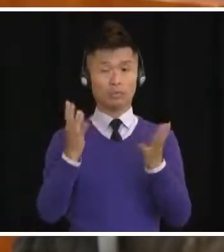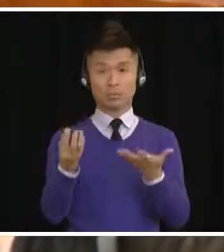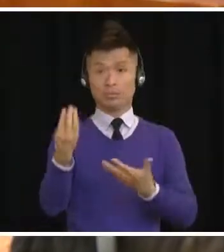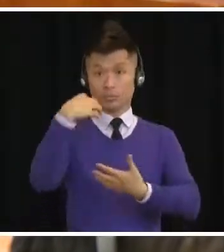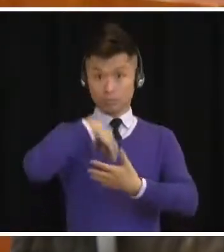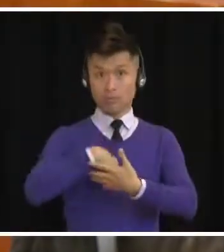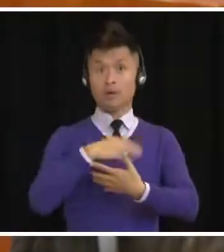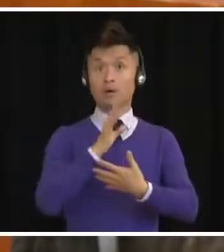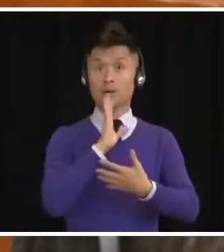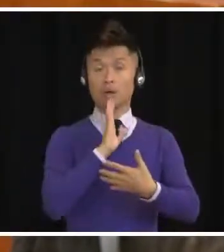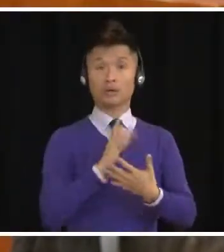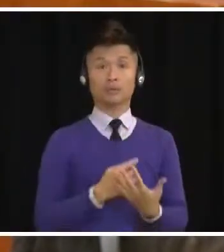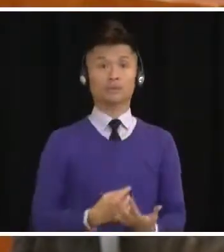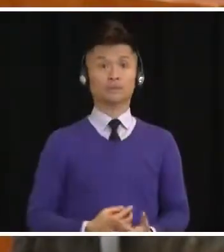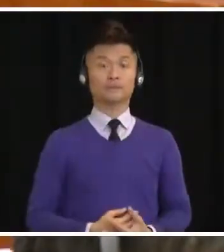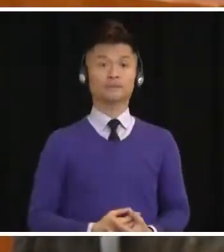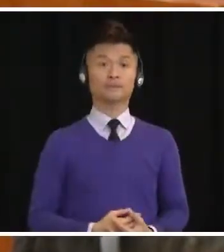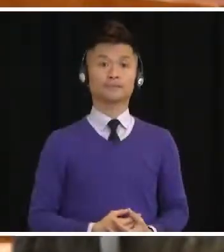or women